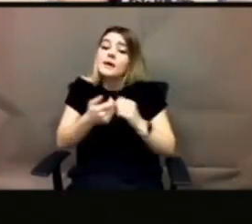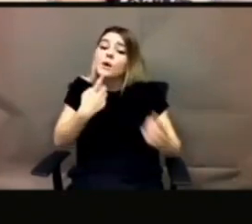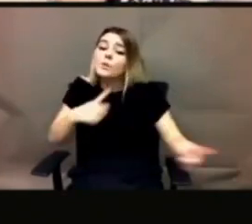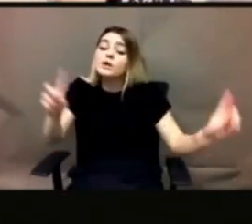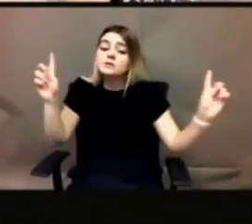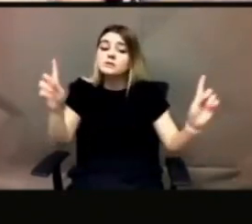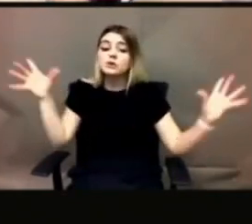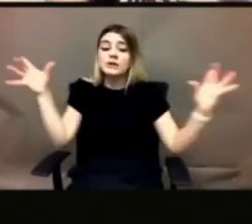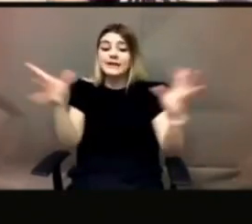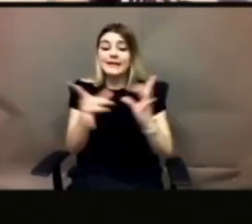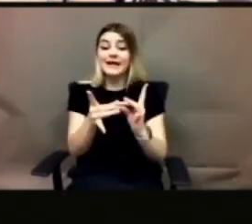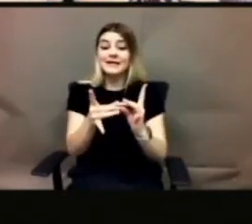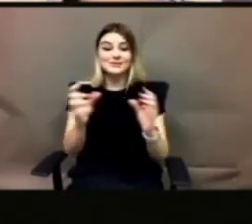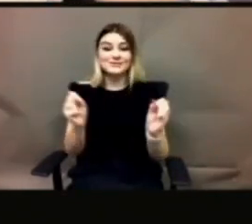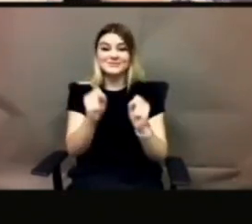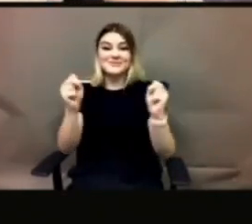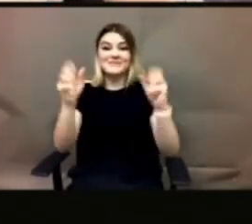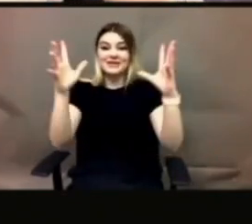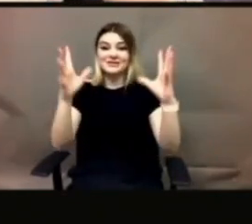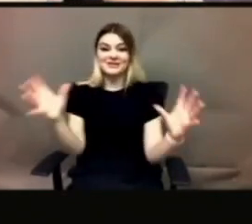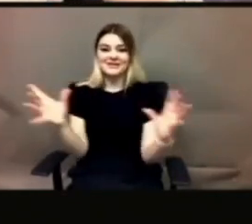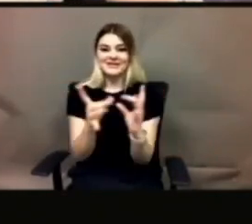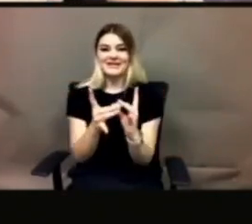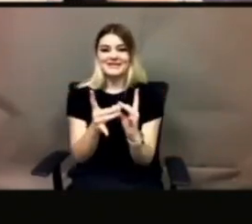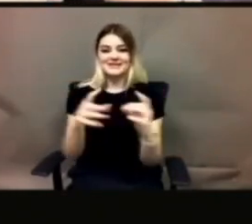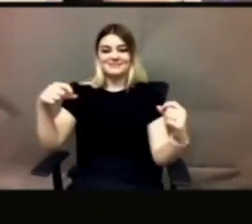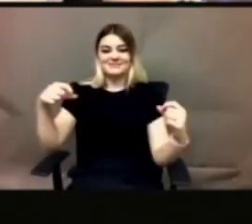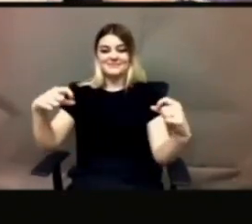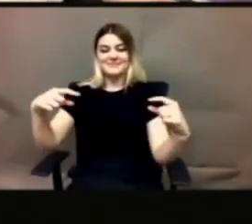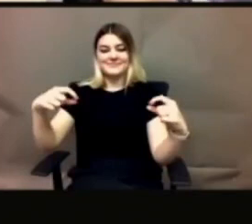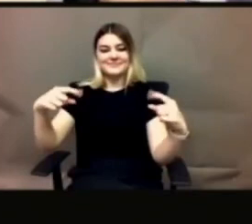magically connected.